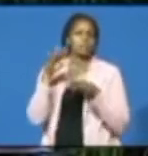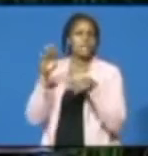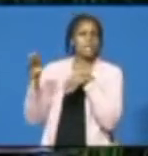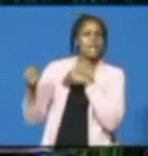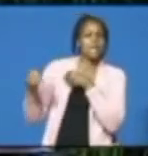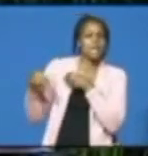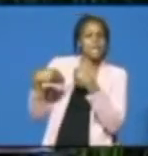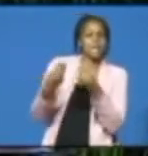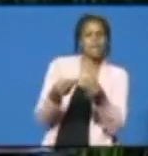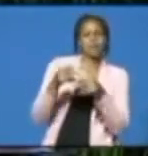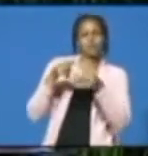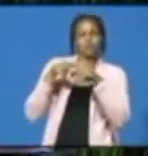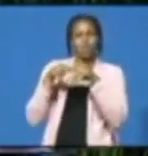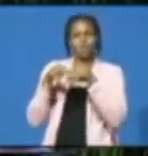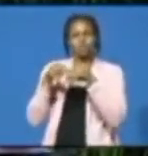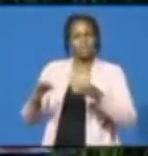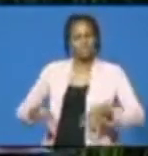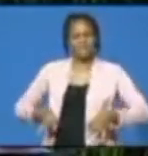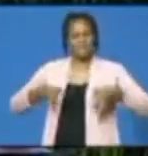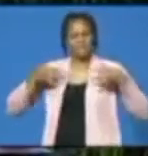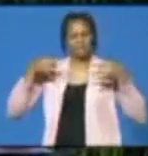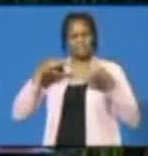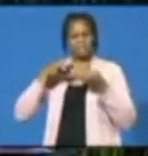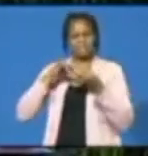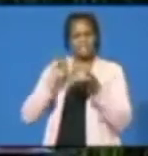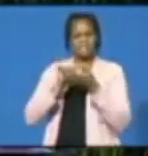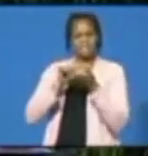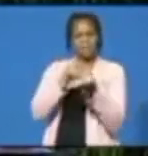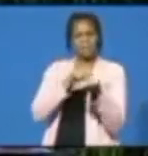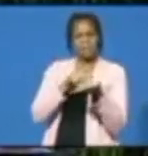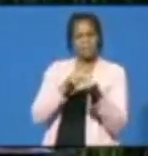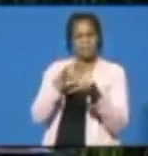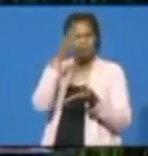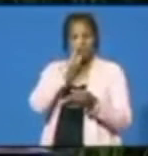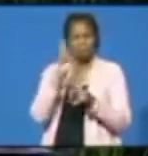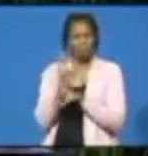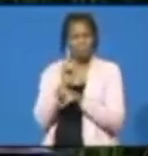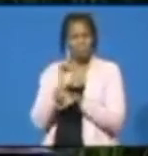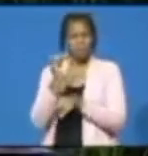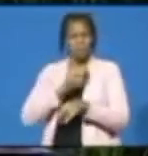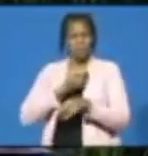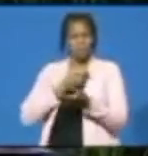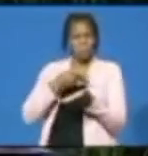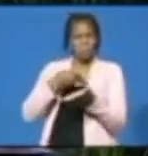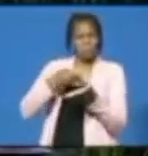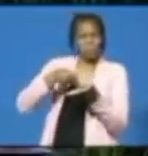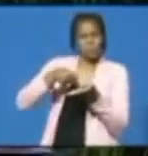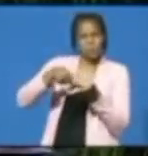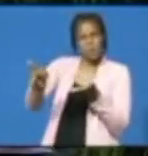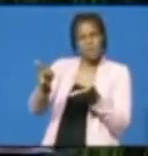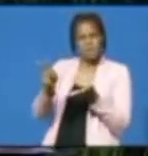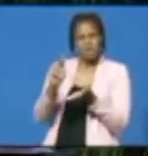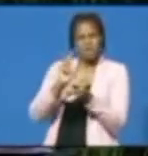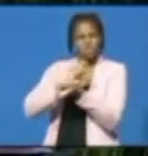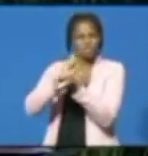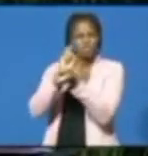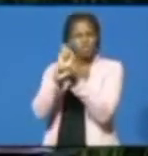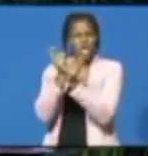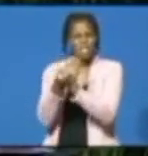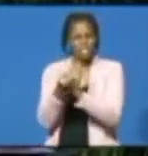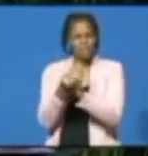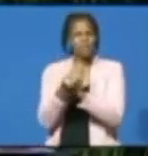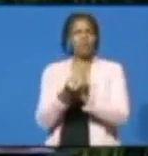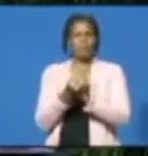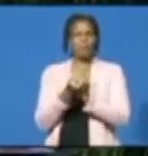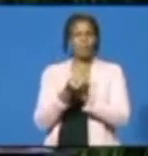are polluted. May God use us to purify, to transform, to